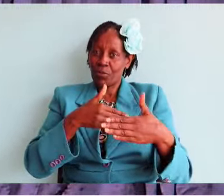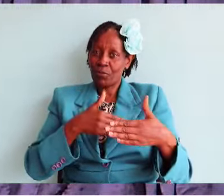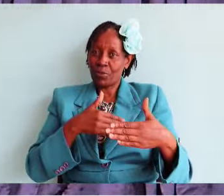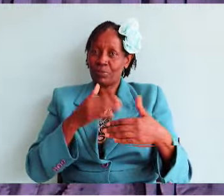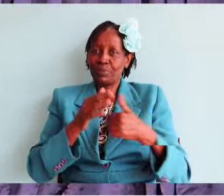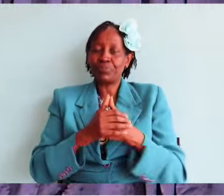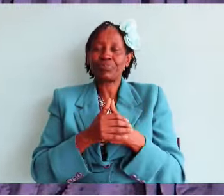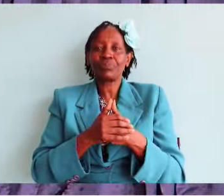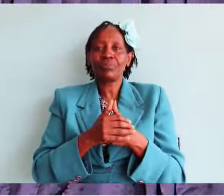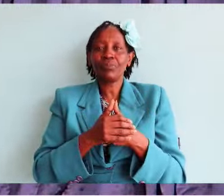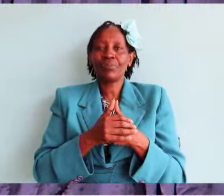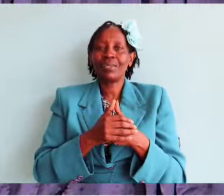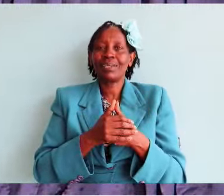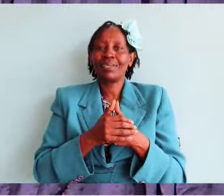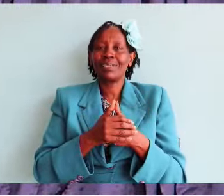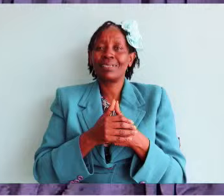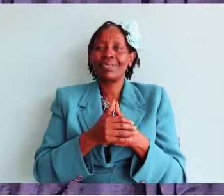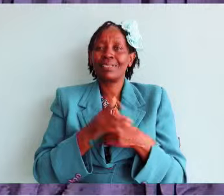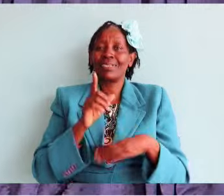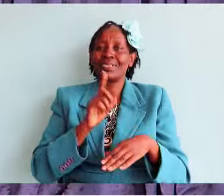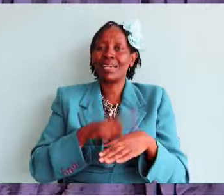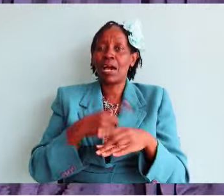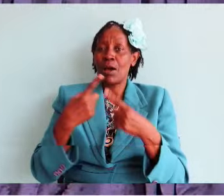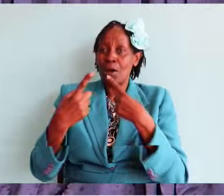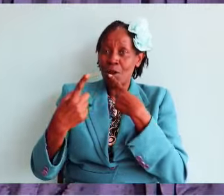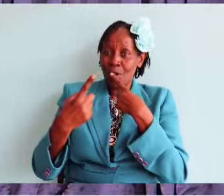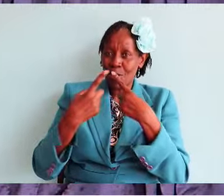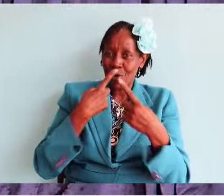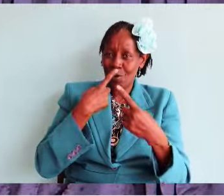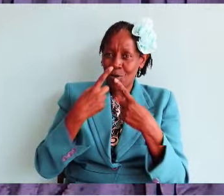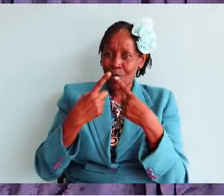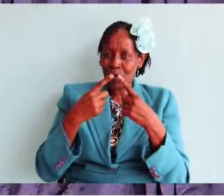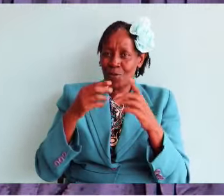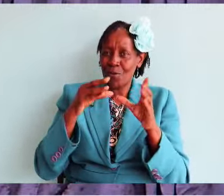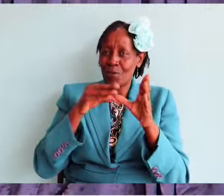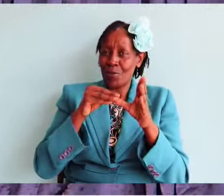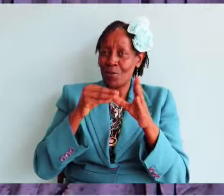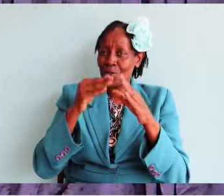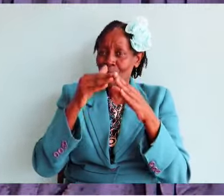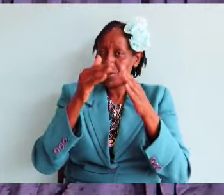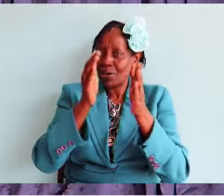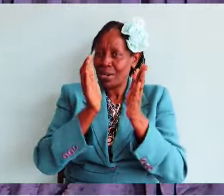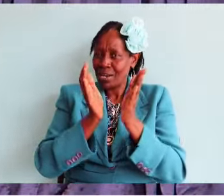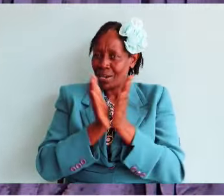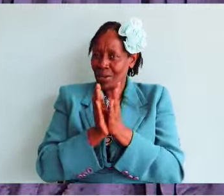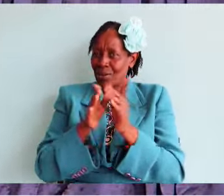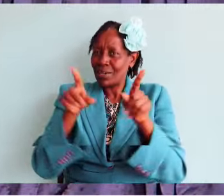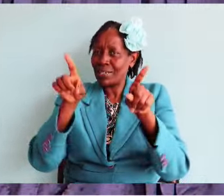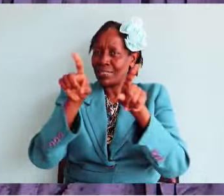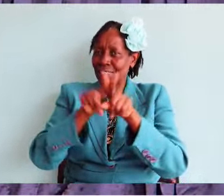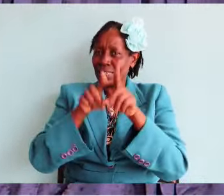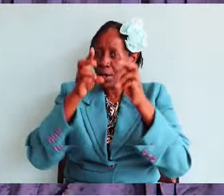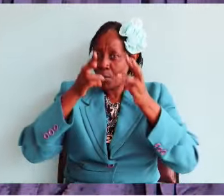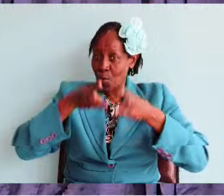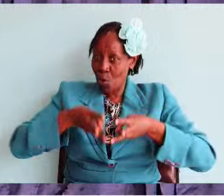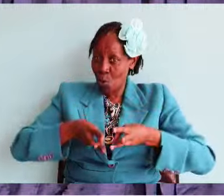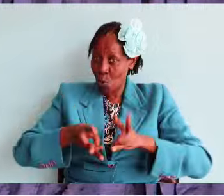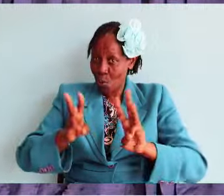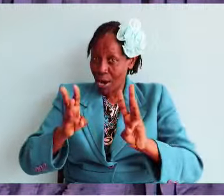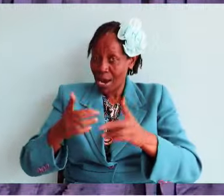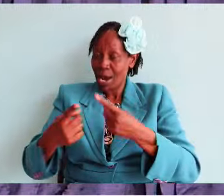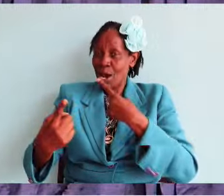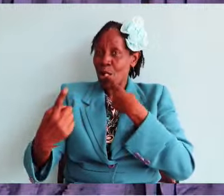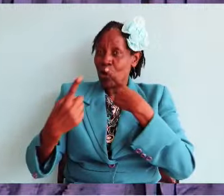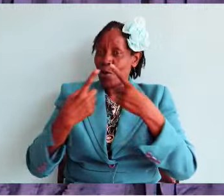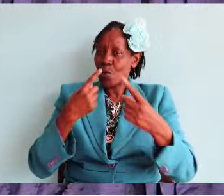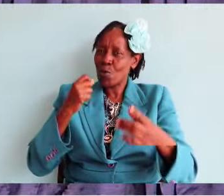to Gideon, it is the same way he actually spoke to Abraham in chapter